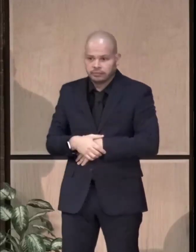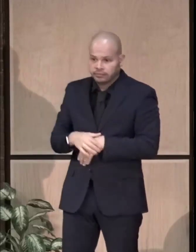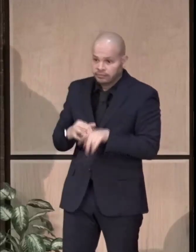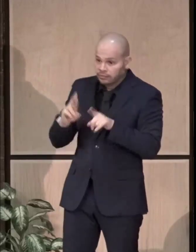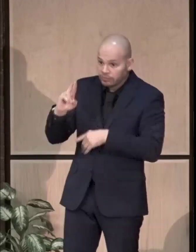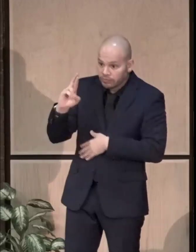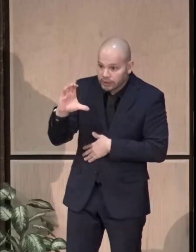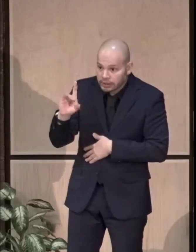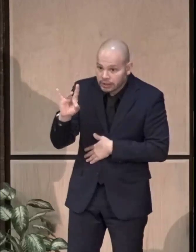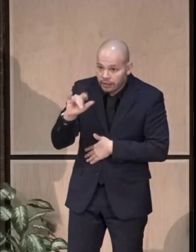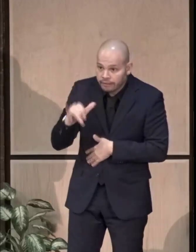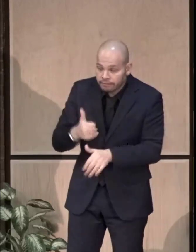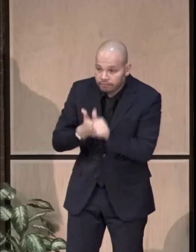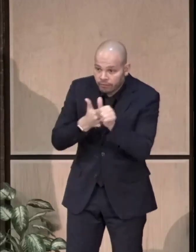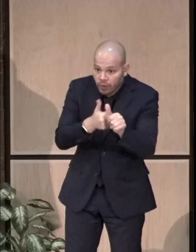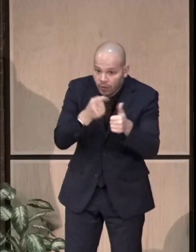He did not.